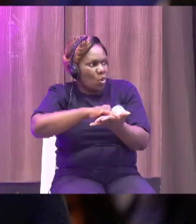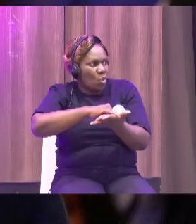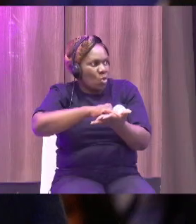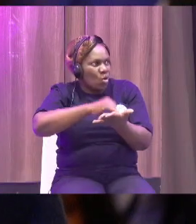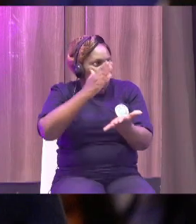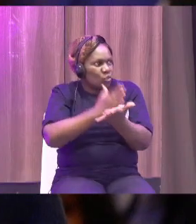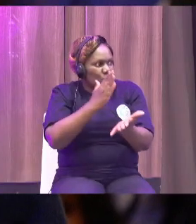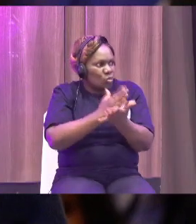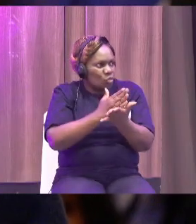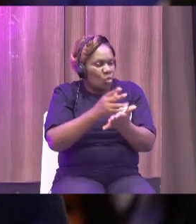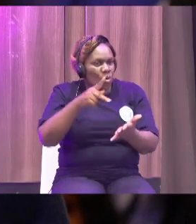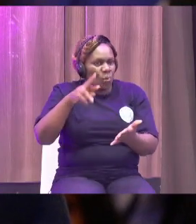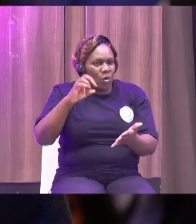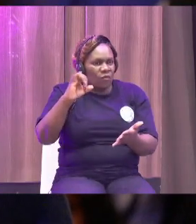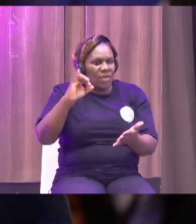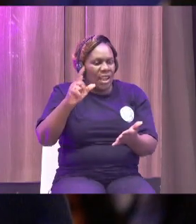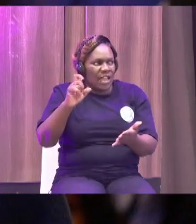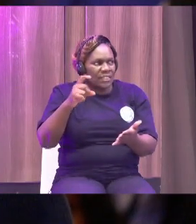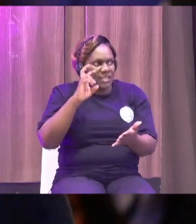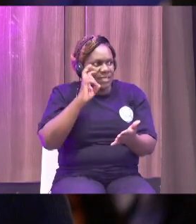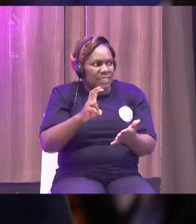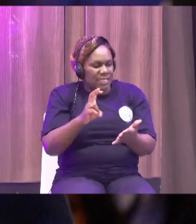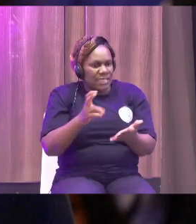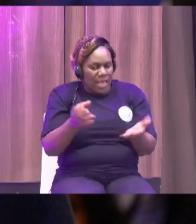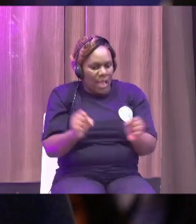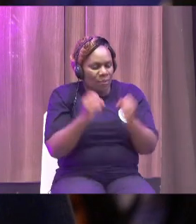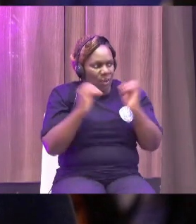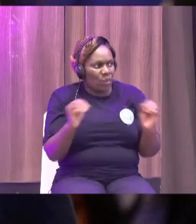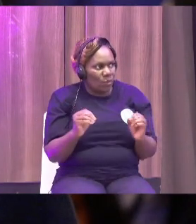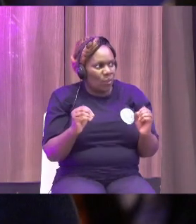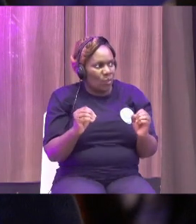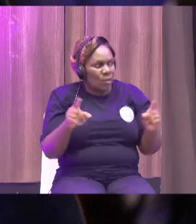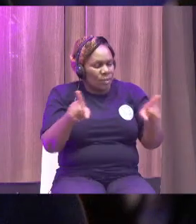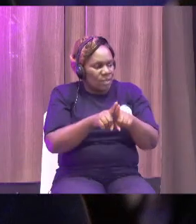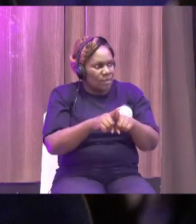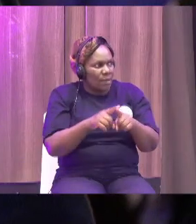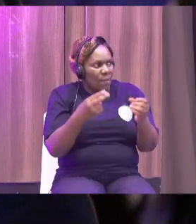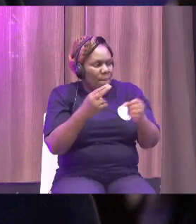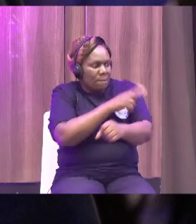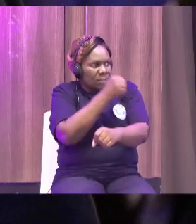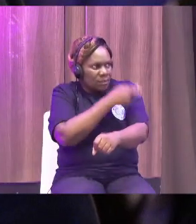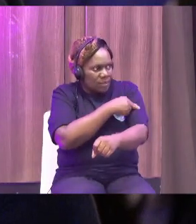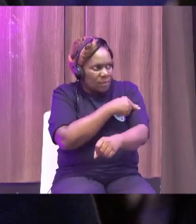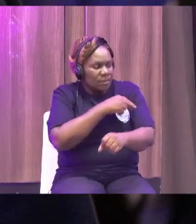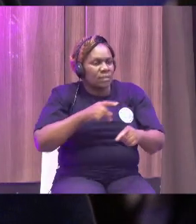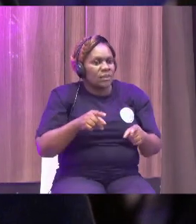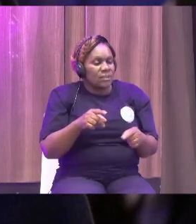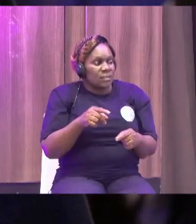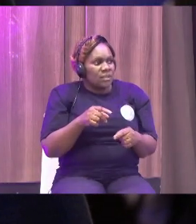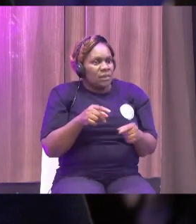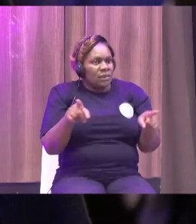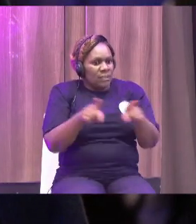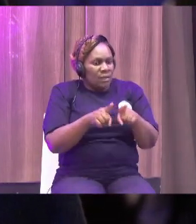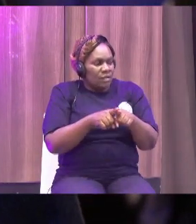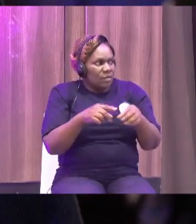gonorrhea prophylaxis, and they really did not see group B strep. And George McCracken at Parkland Hospital and Jane Siegel then did a